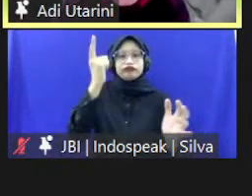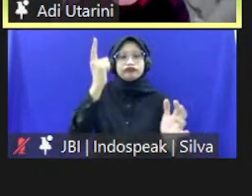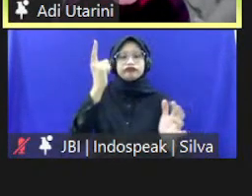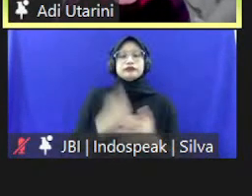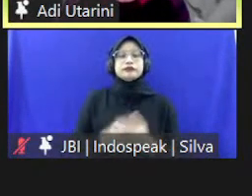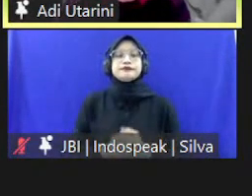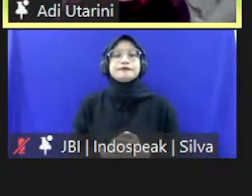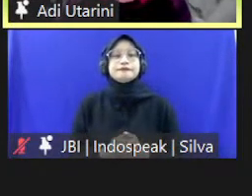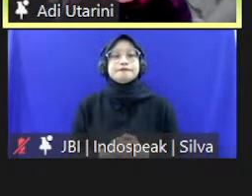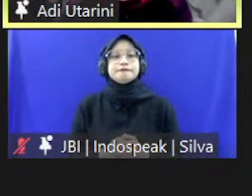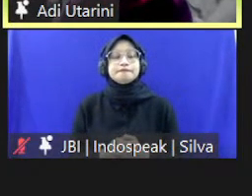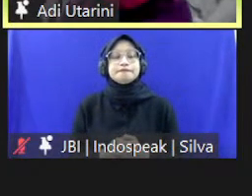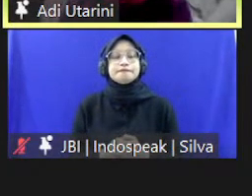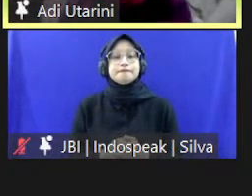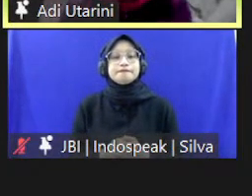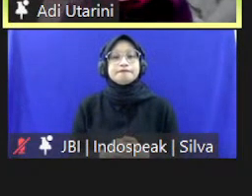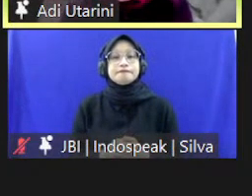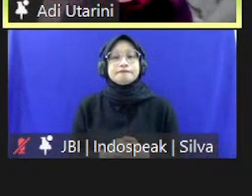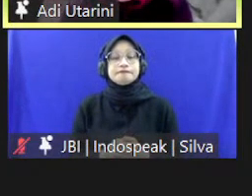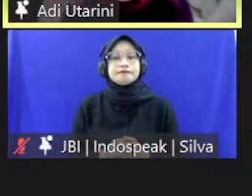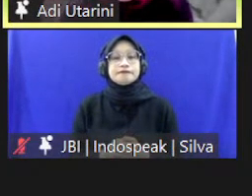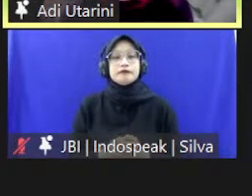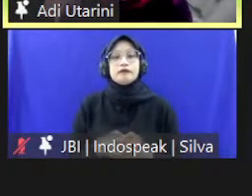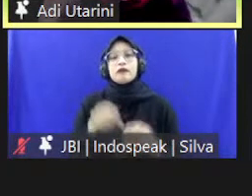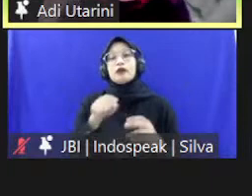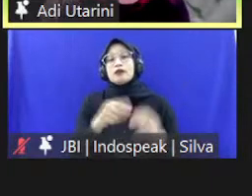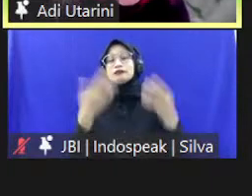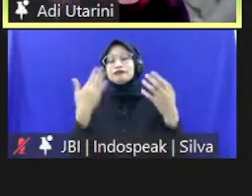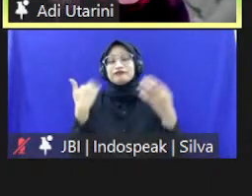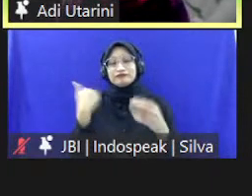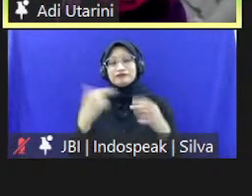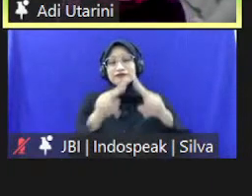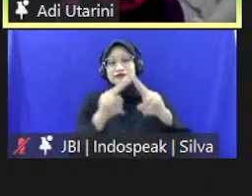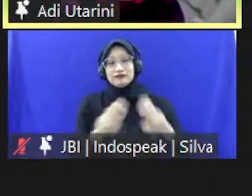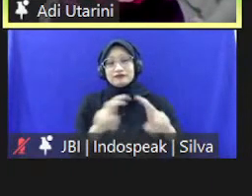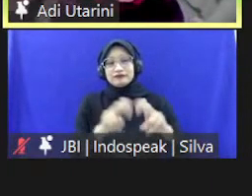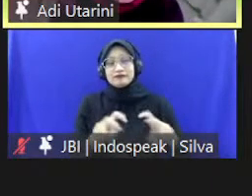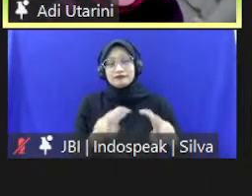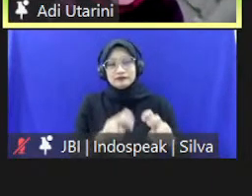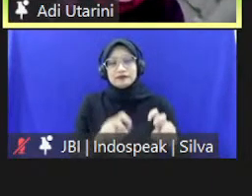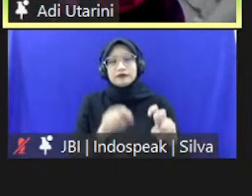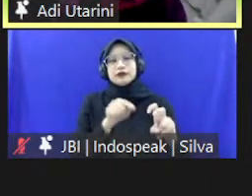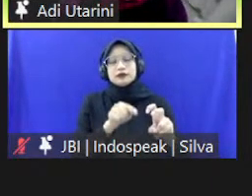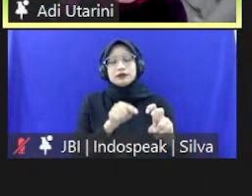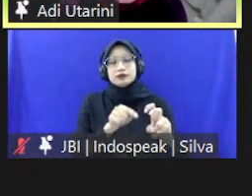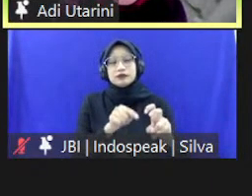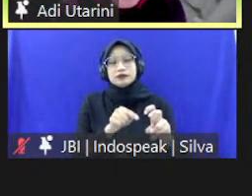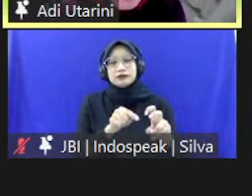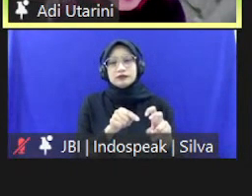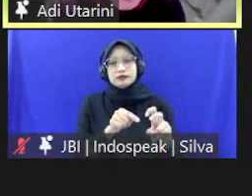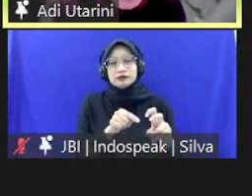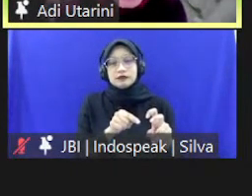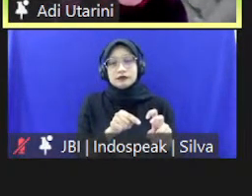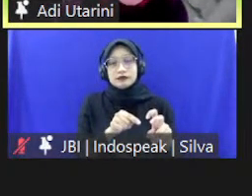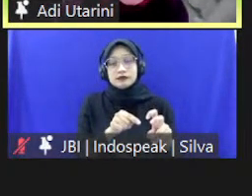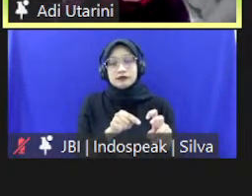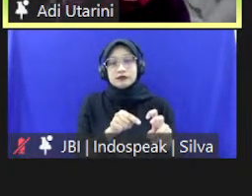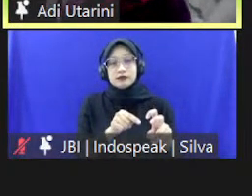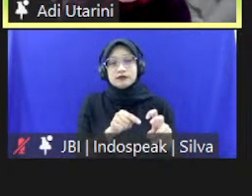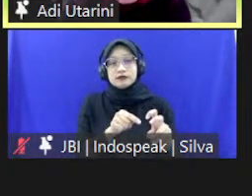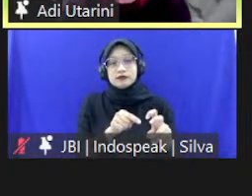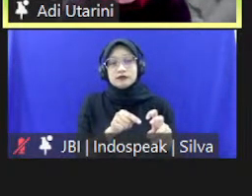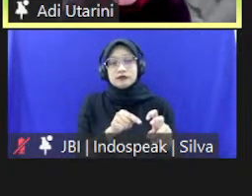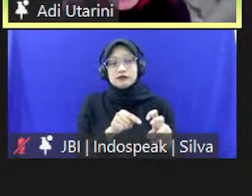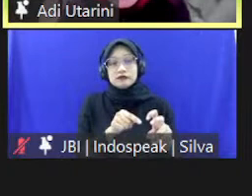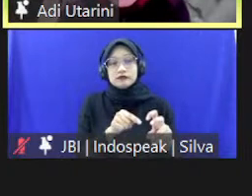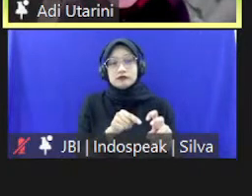doing the study, what we did in the study obviously was not possible to do a blinding. So what we did was